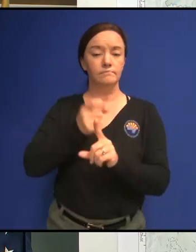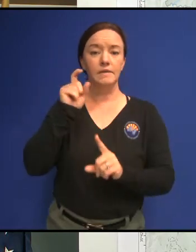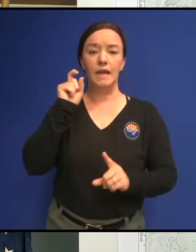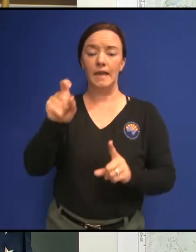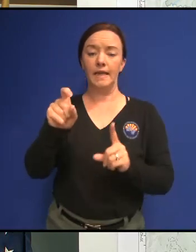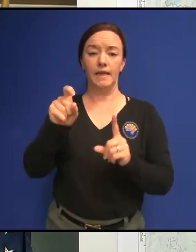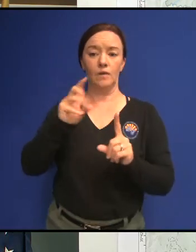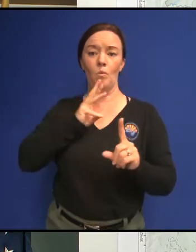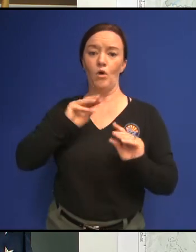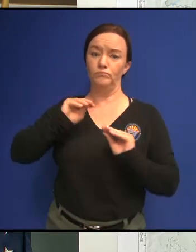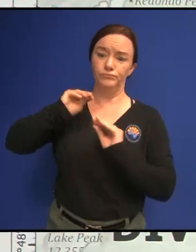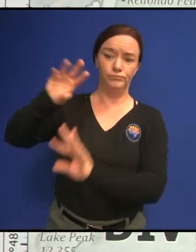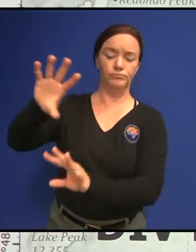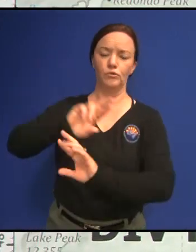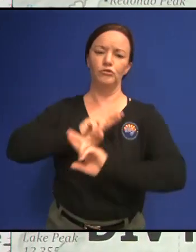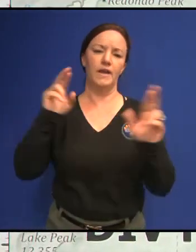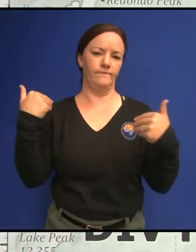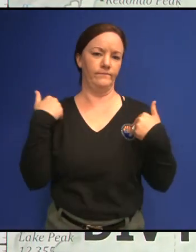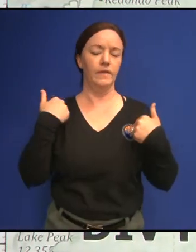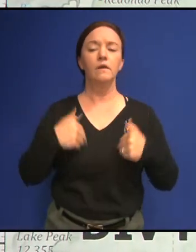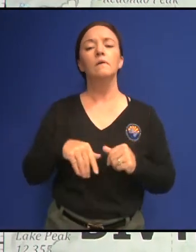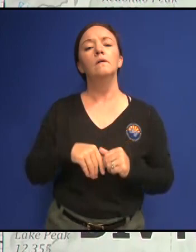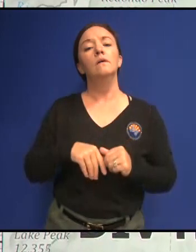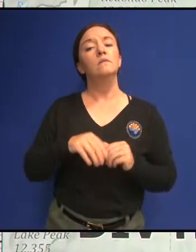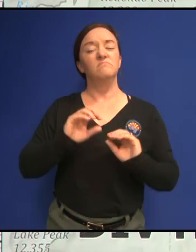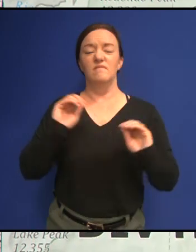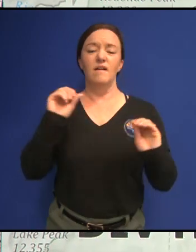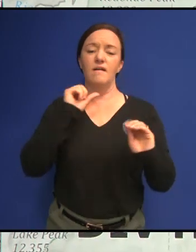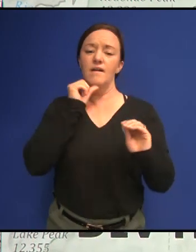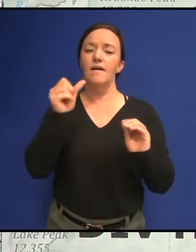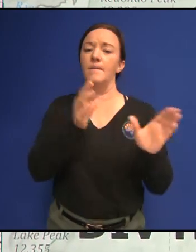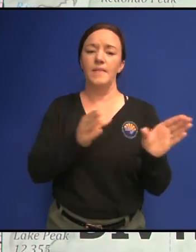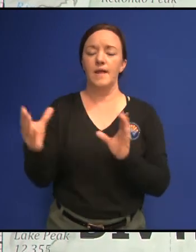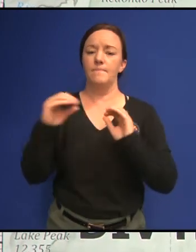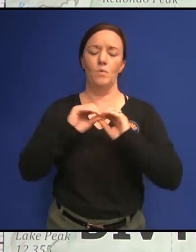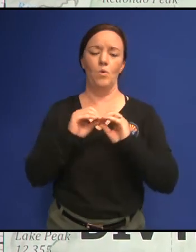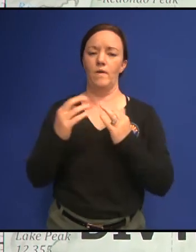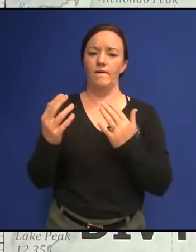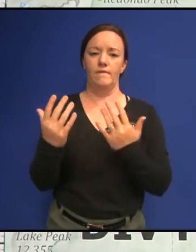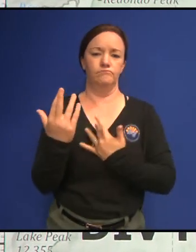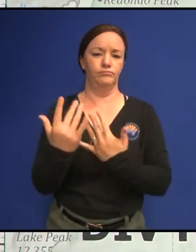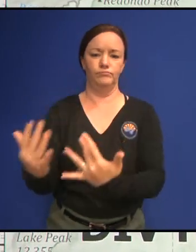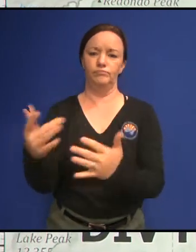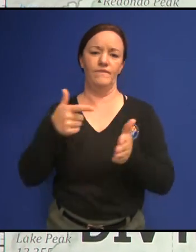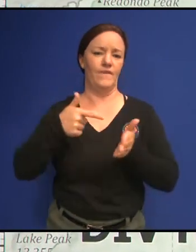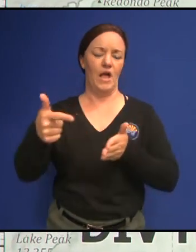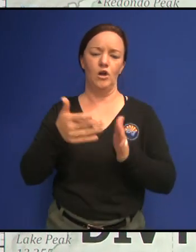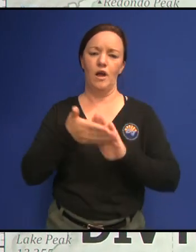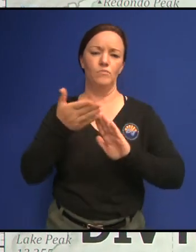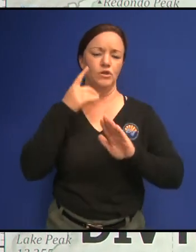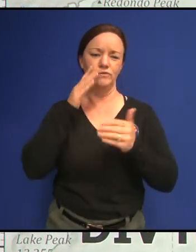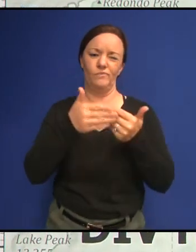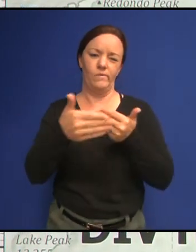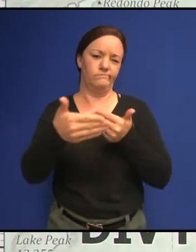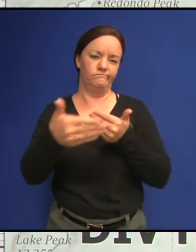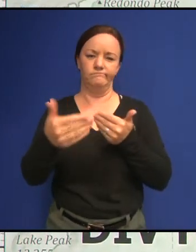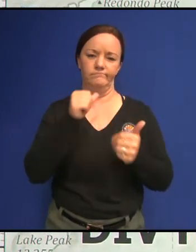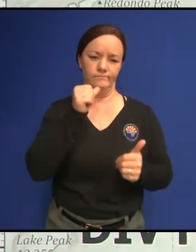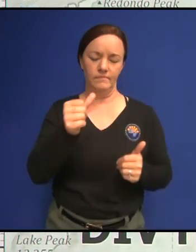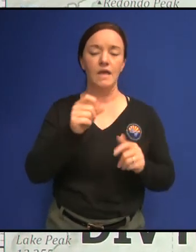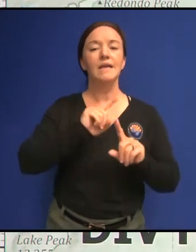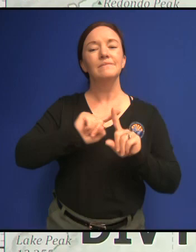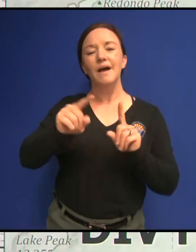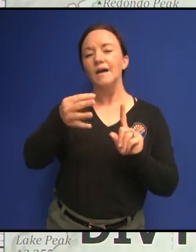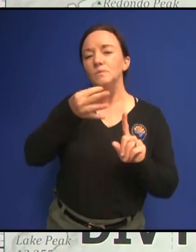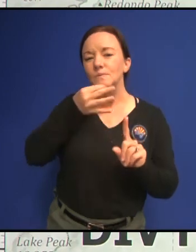for right now, no more firing operations intended for the near future. However, we do have hotter, drier weather coming up,